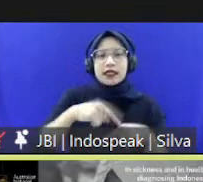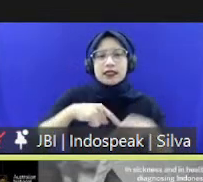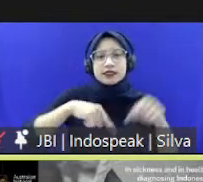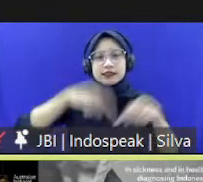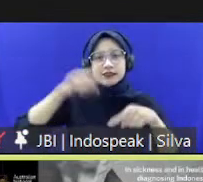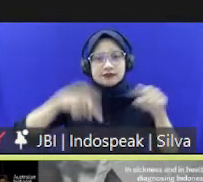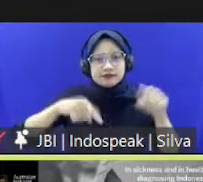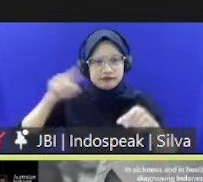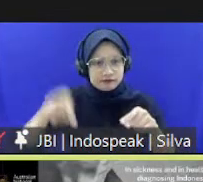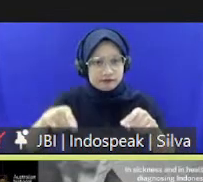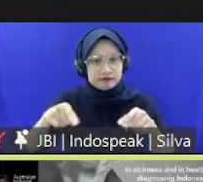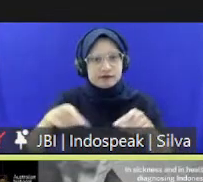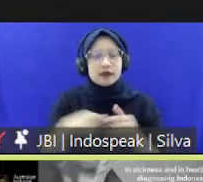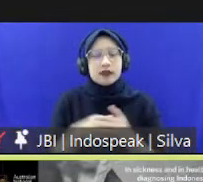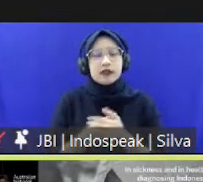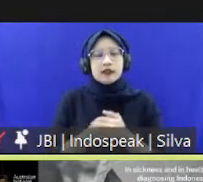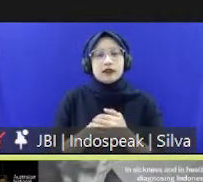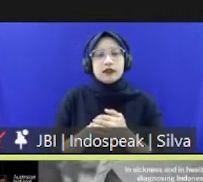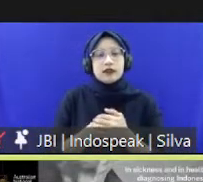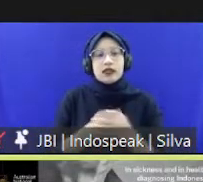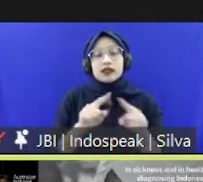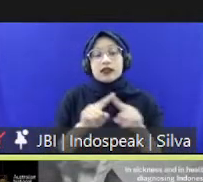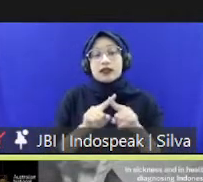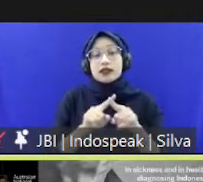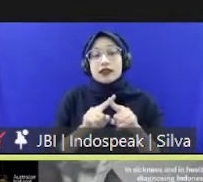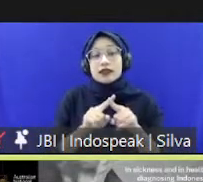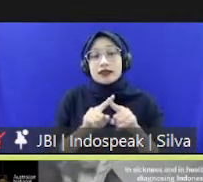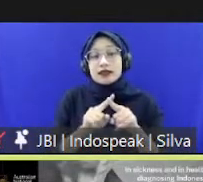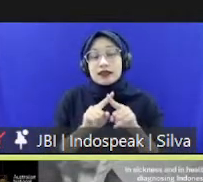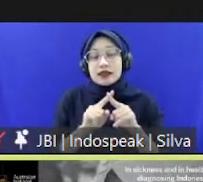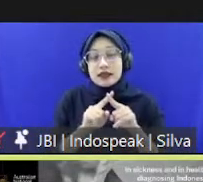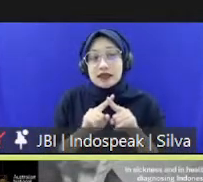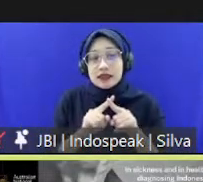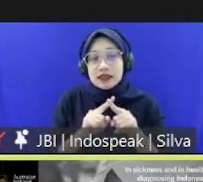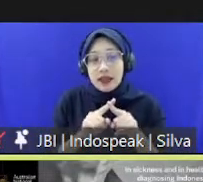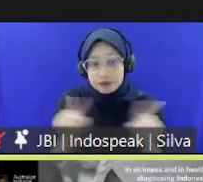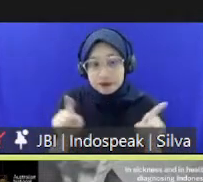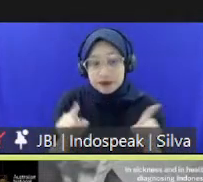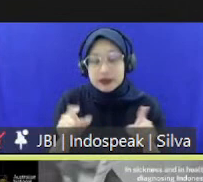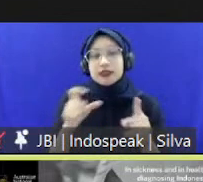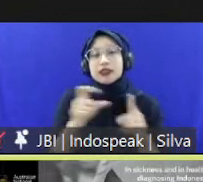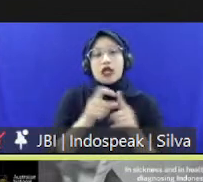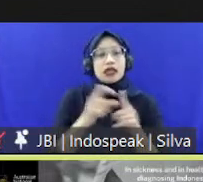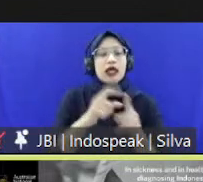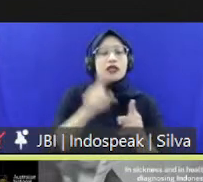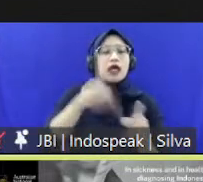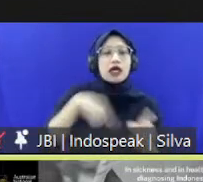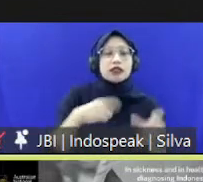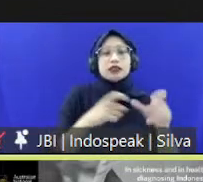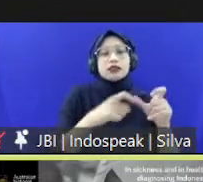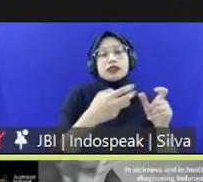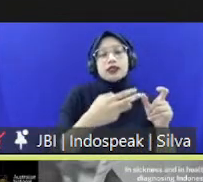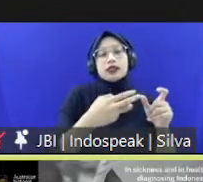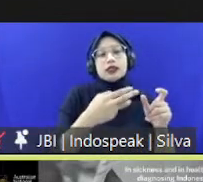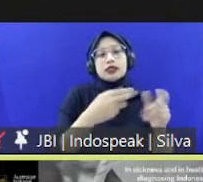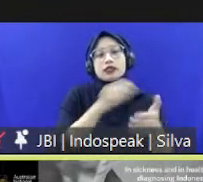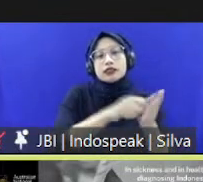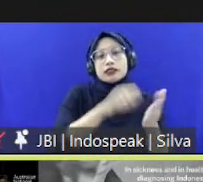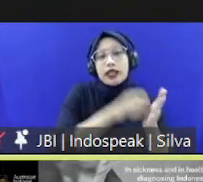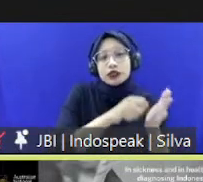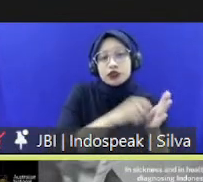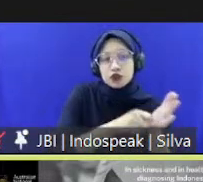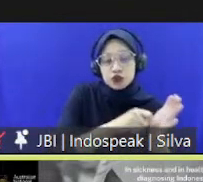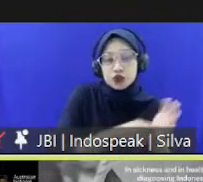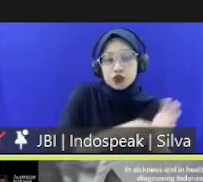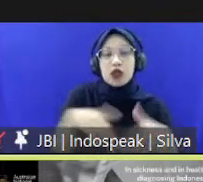rate. Regardless that what the data we use, the census, survey, and other